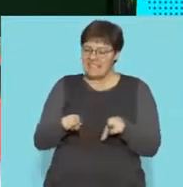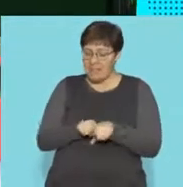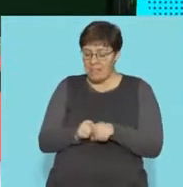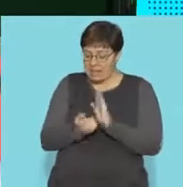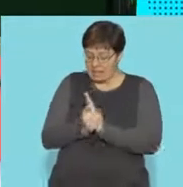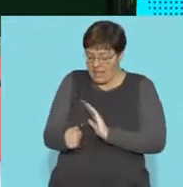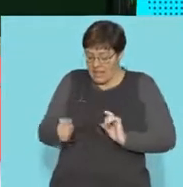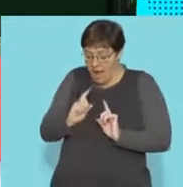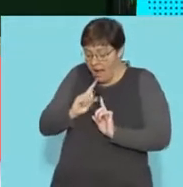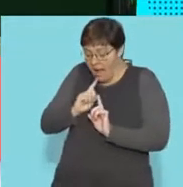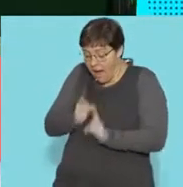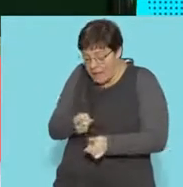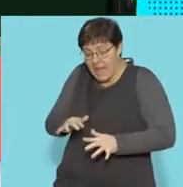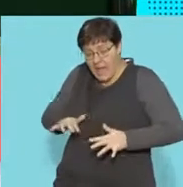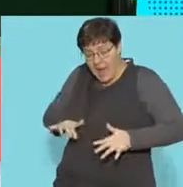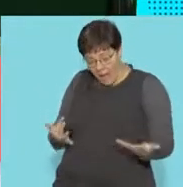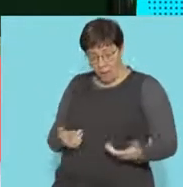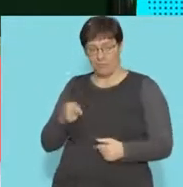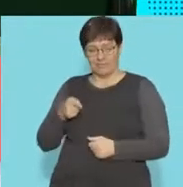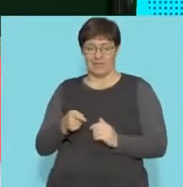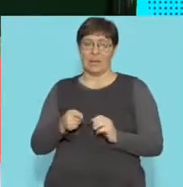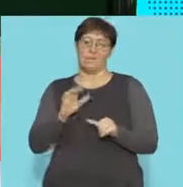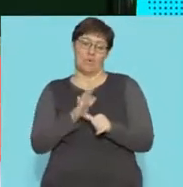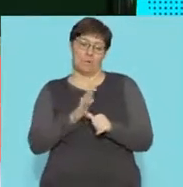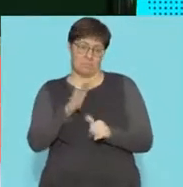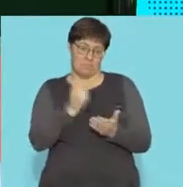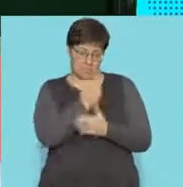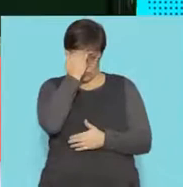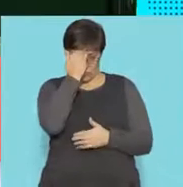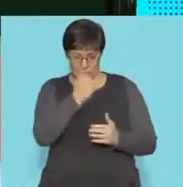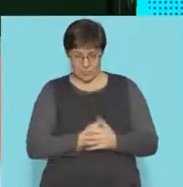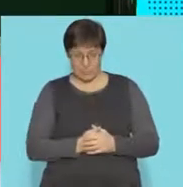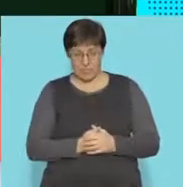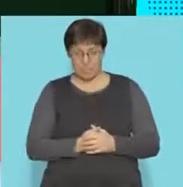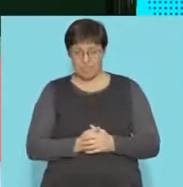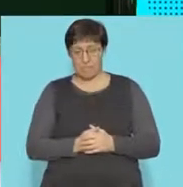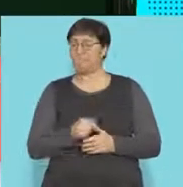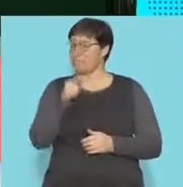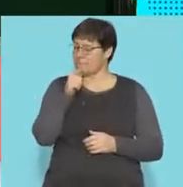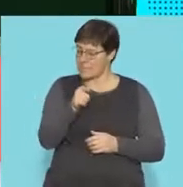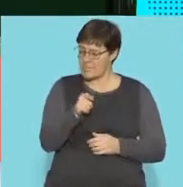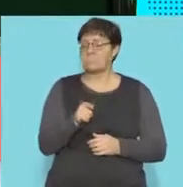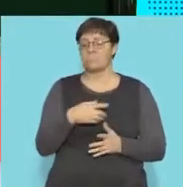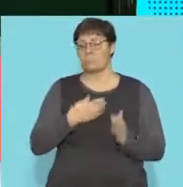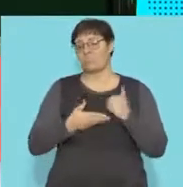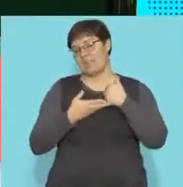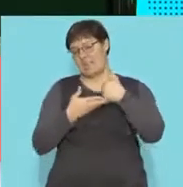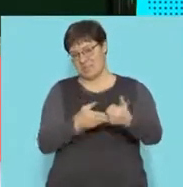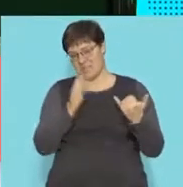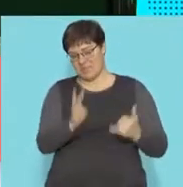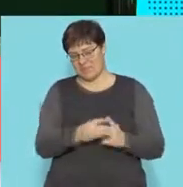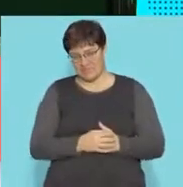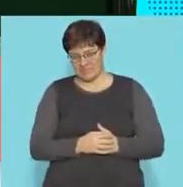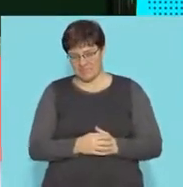also need the skills on how to answer them effectively. And that is where I am going to